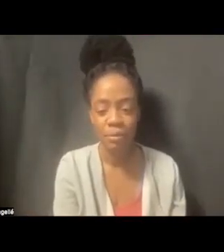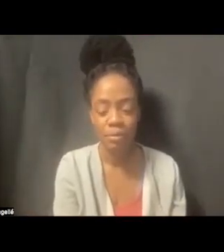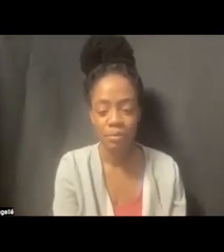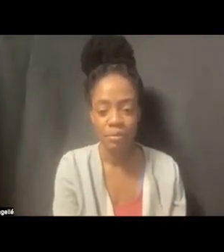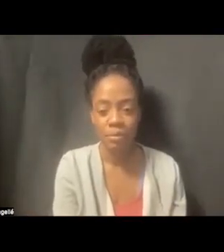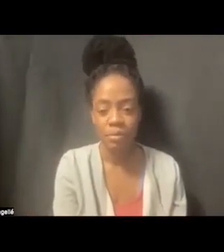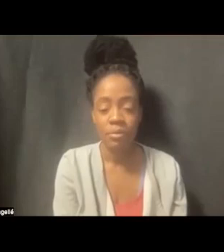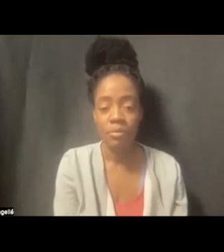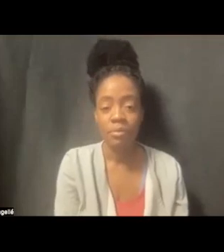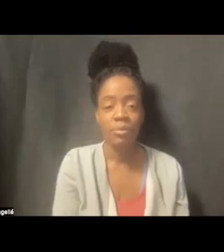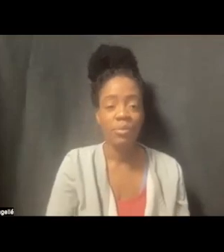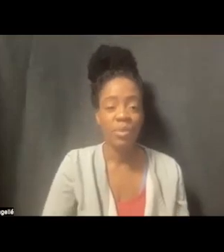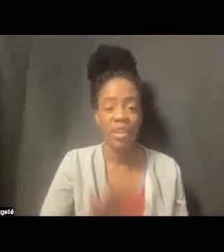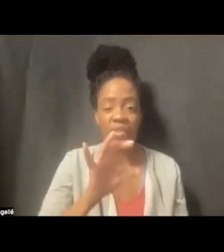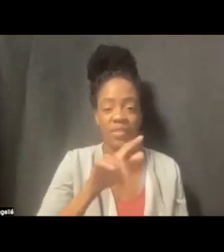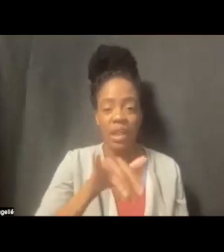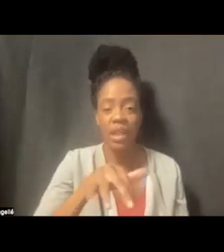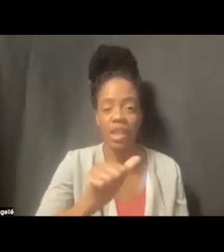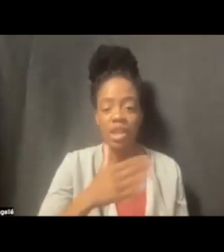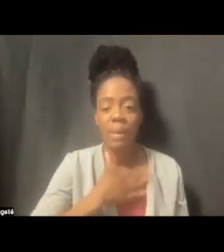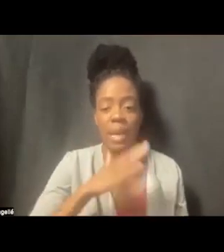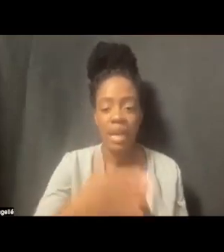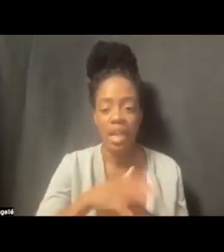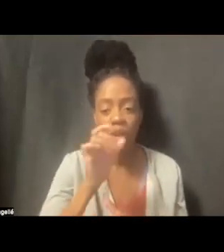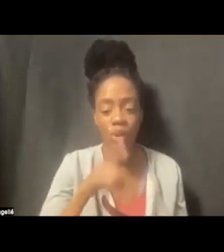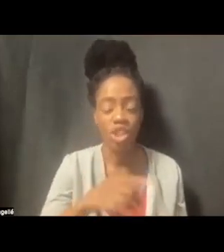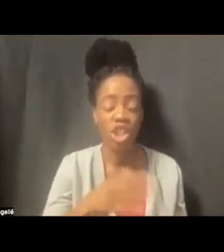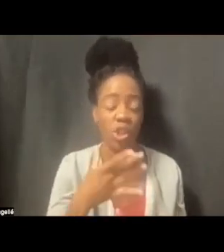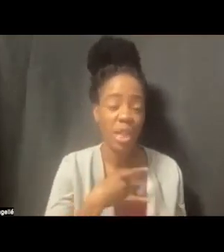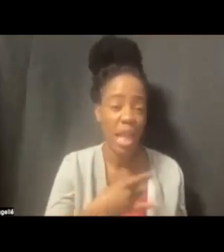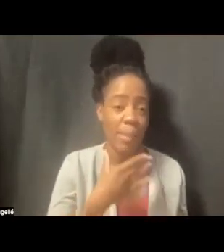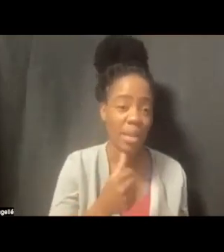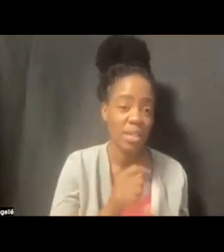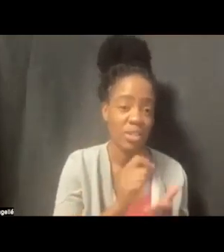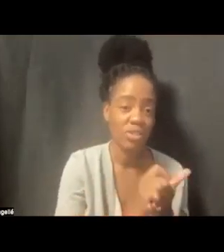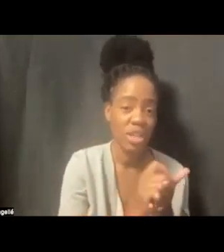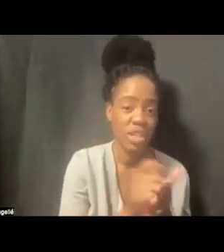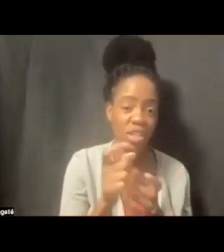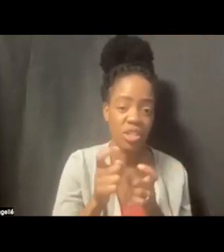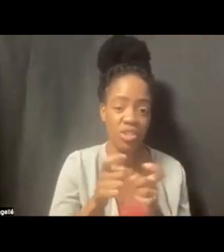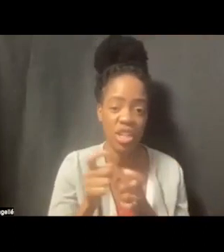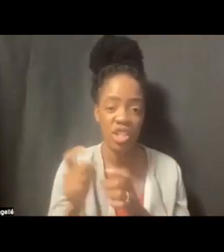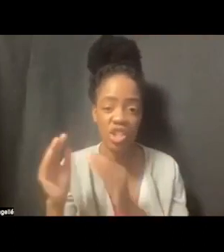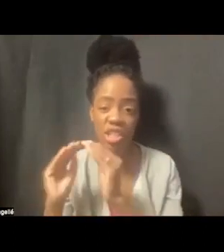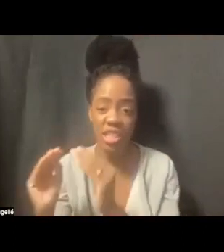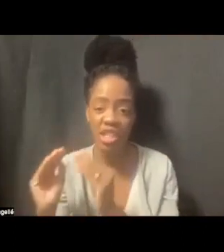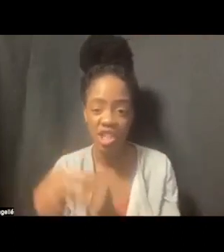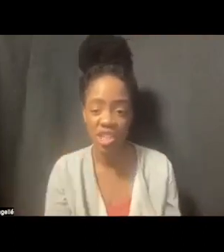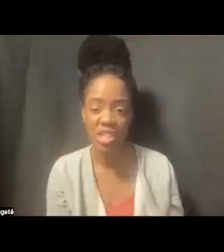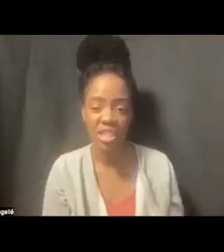My next question is, what do you like to do best, write, direct, or teach?